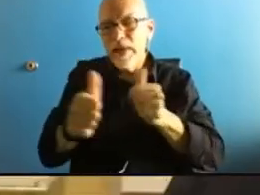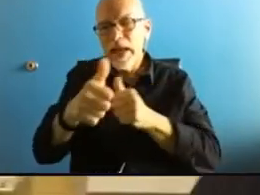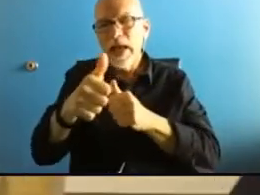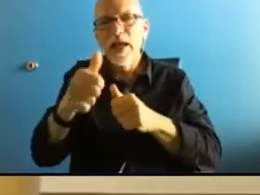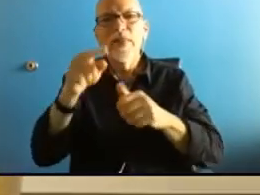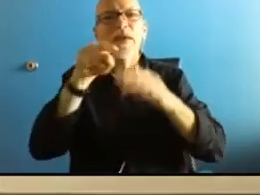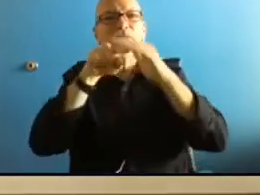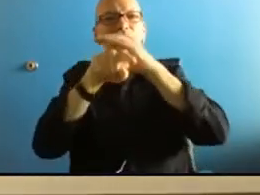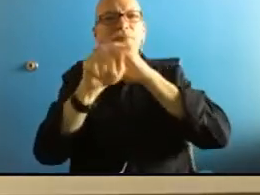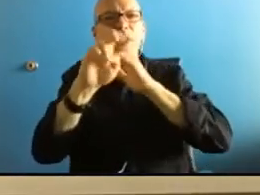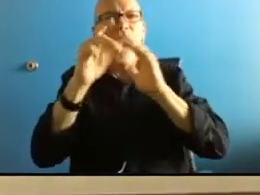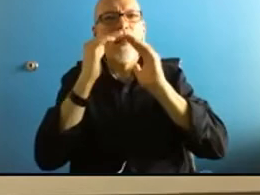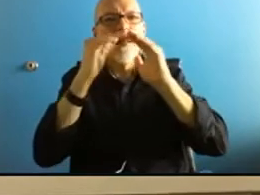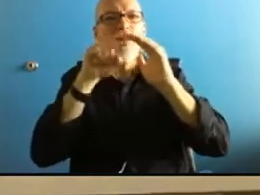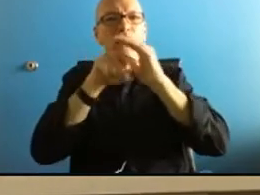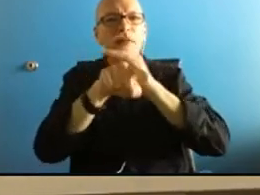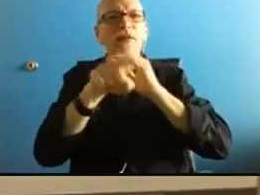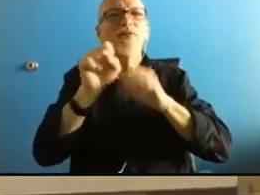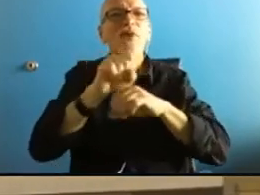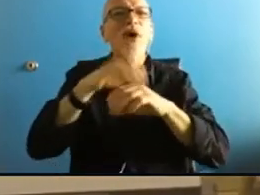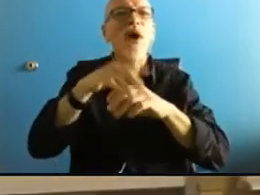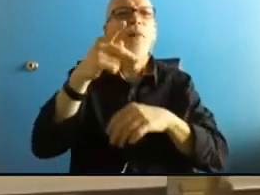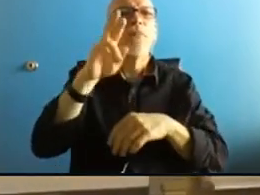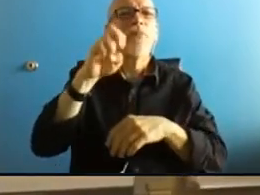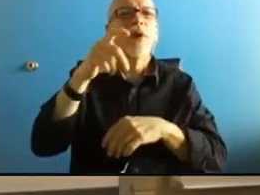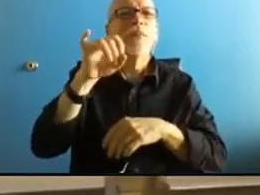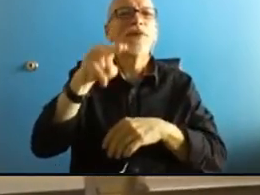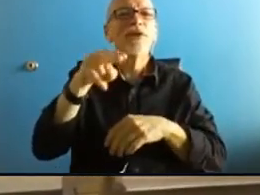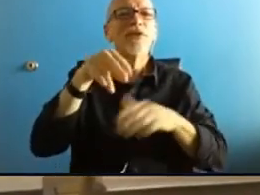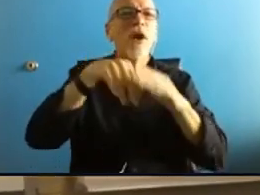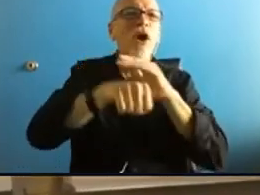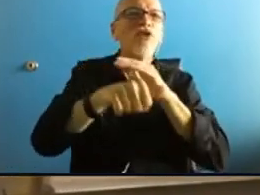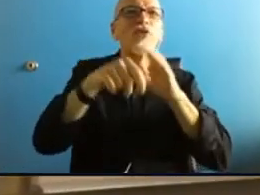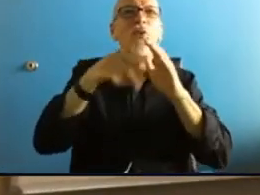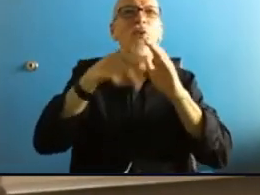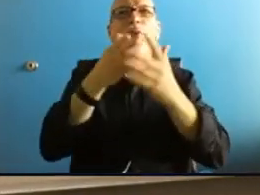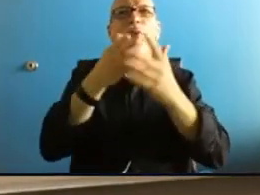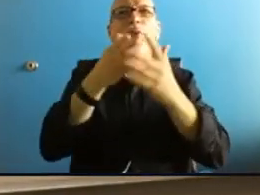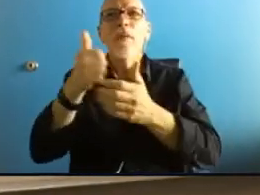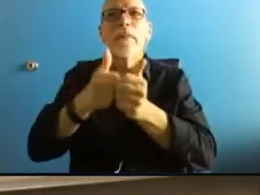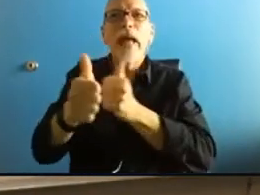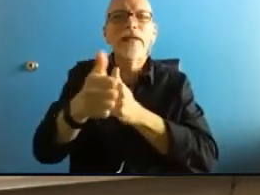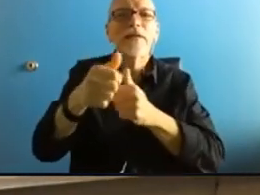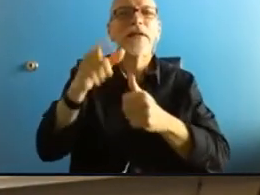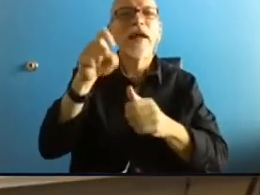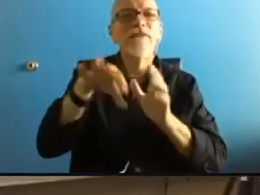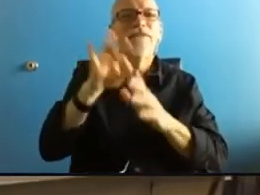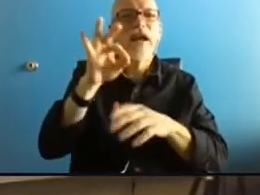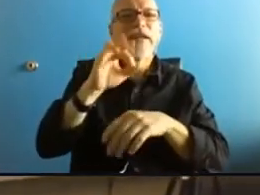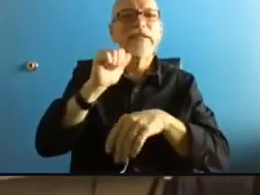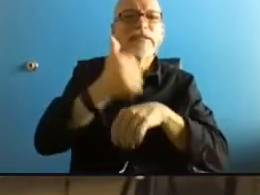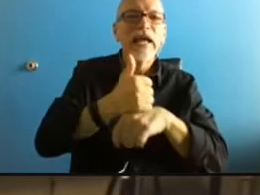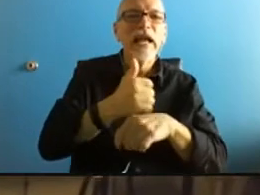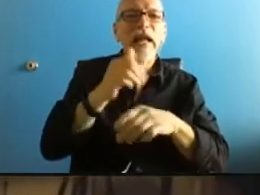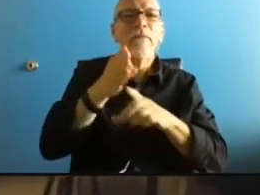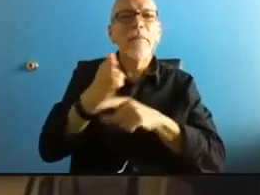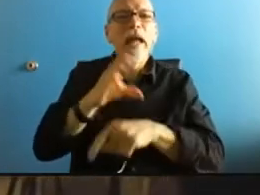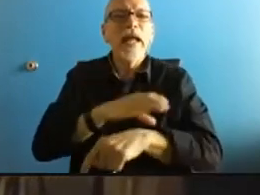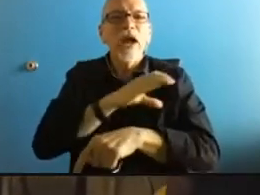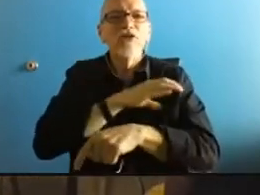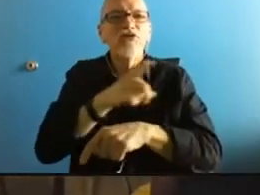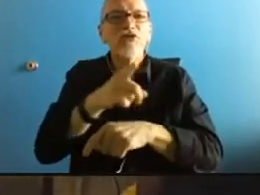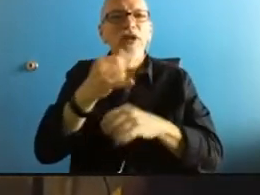and this. So you're working on prepositions. We said, okay, you had to find the setting, the main character, and it ended up in a